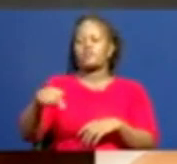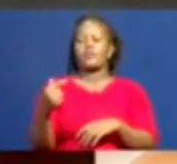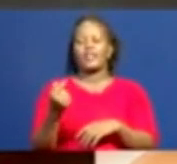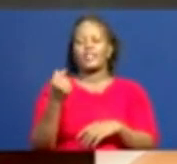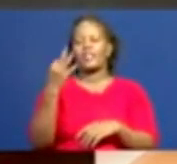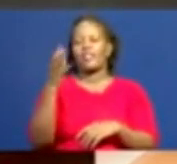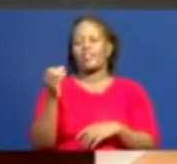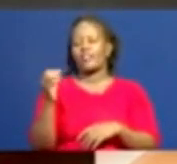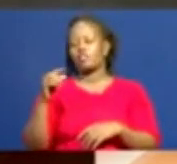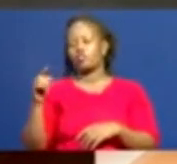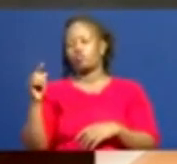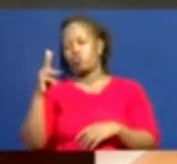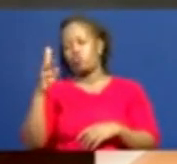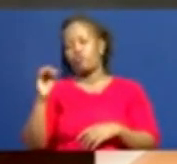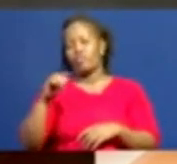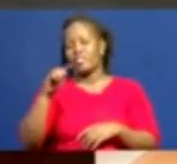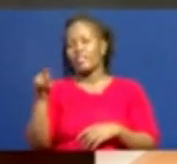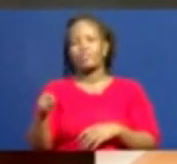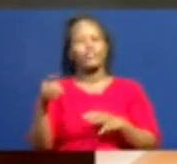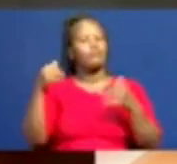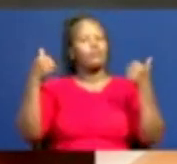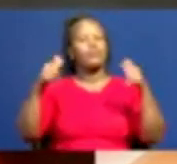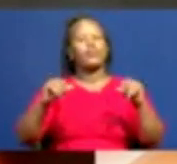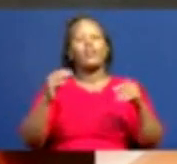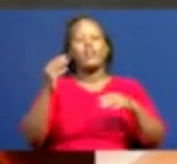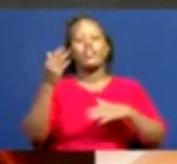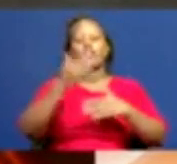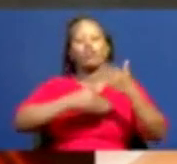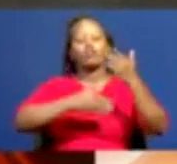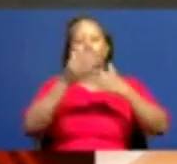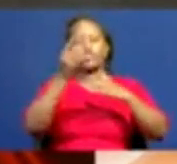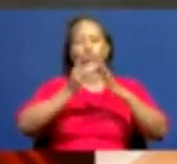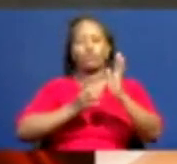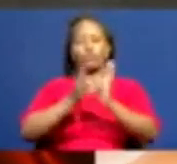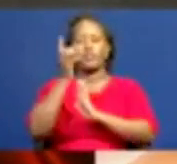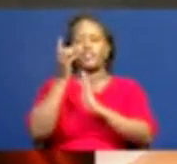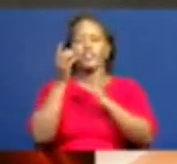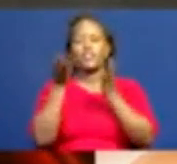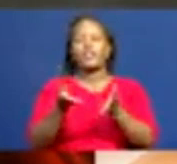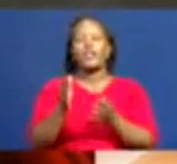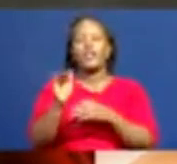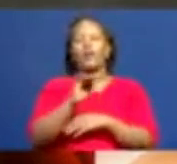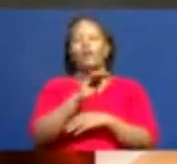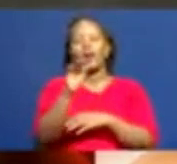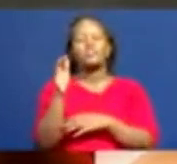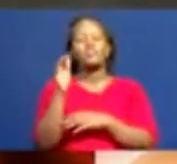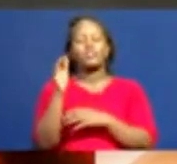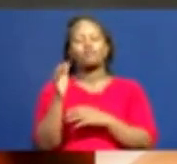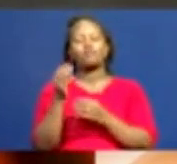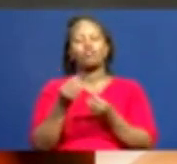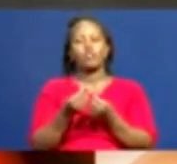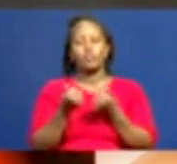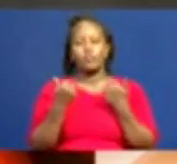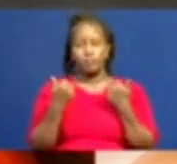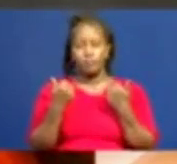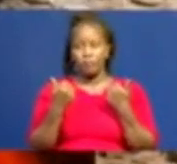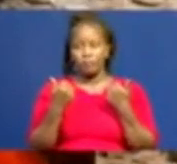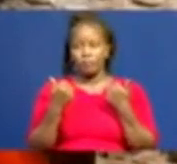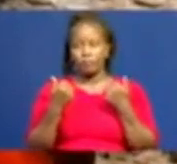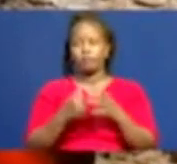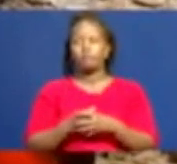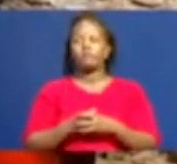and 40,000 shillings for any construction development. They are now appealing to the relevant authorities to intervene.